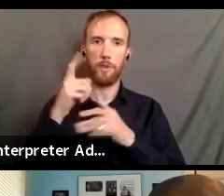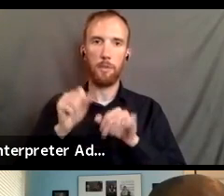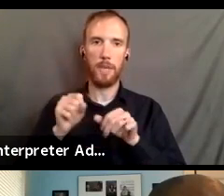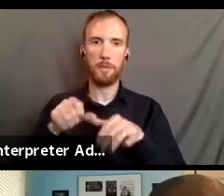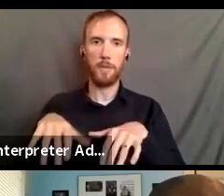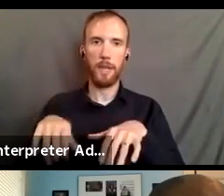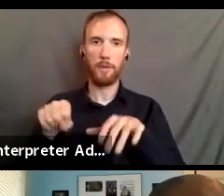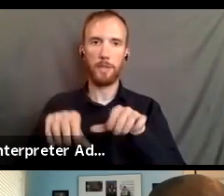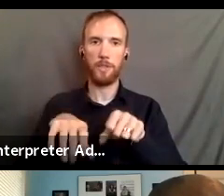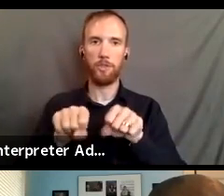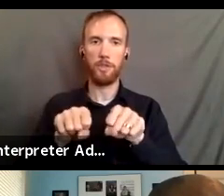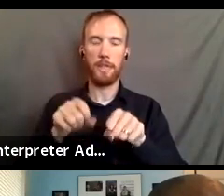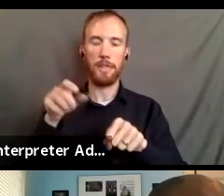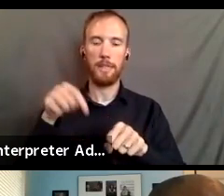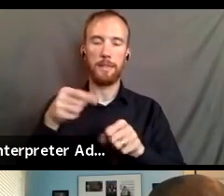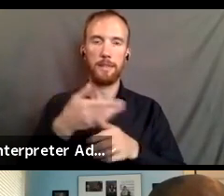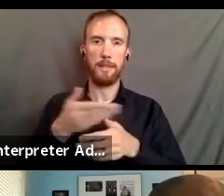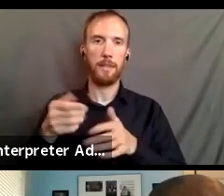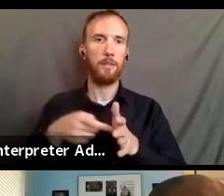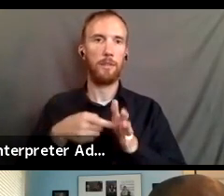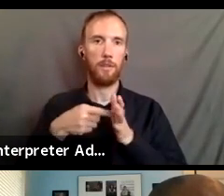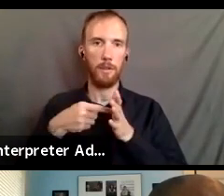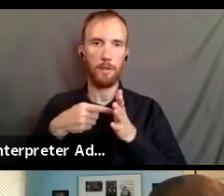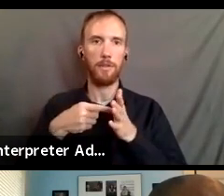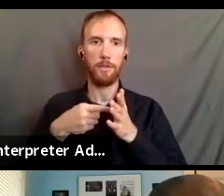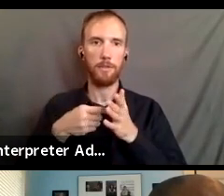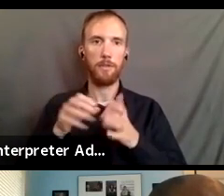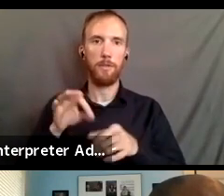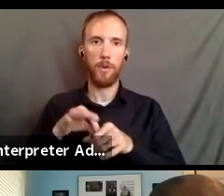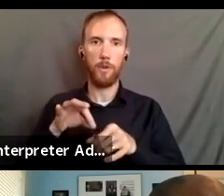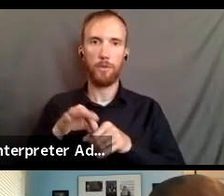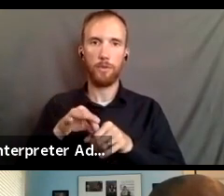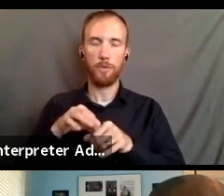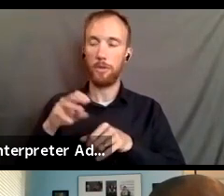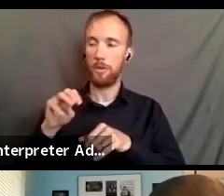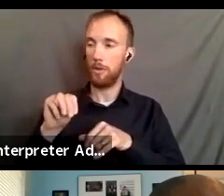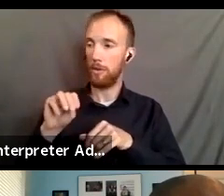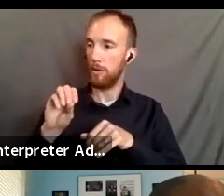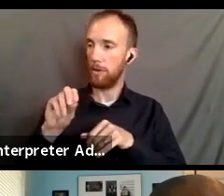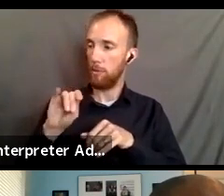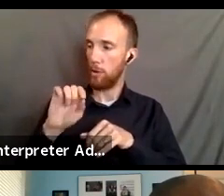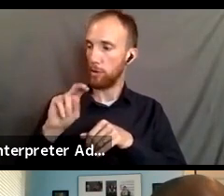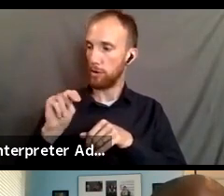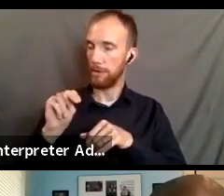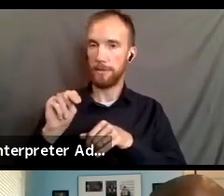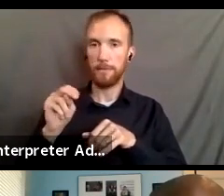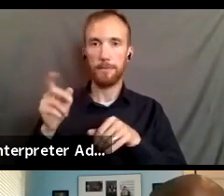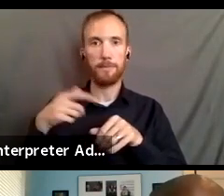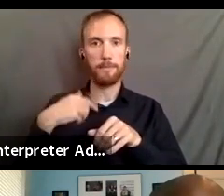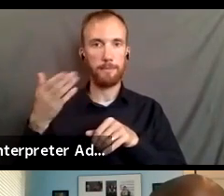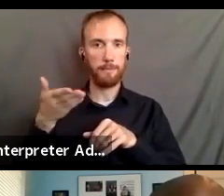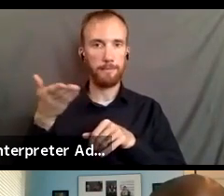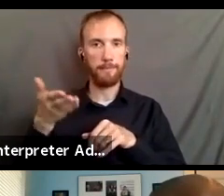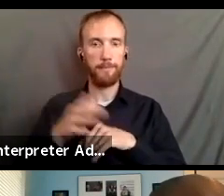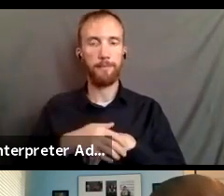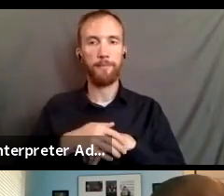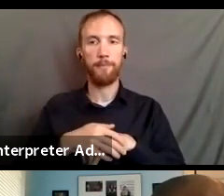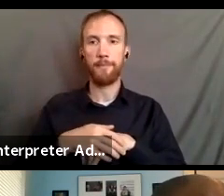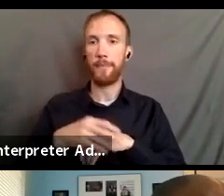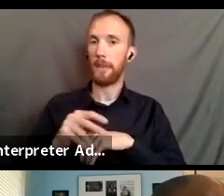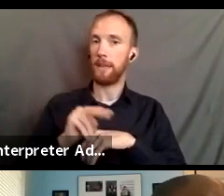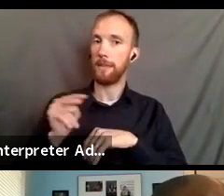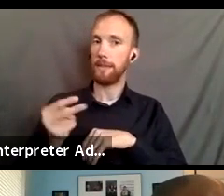president this item does require a vote is there a motion removed is there a